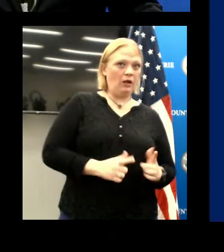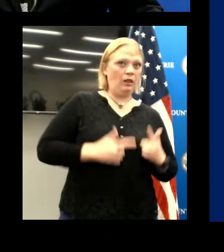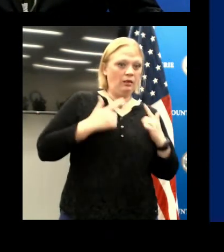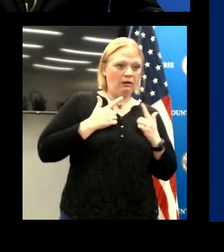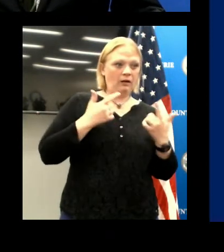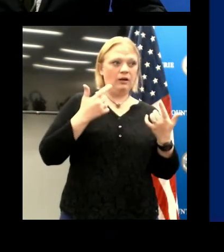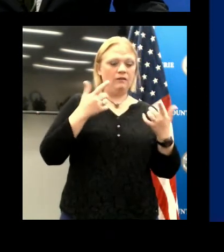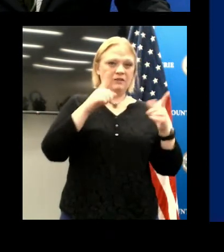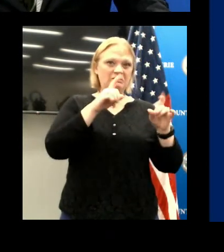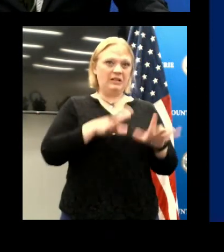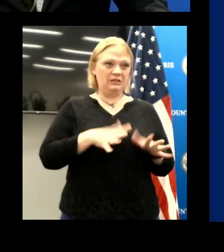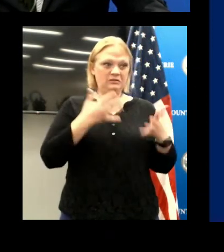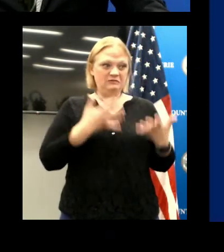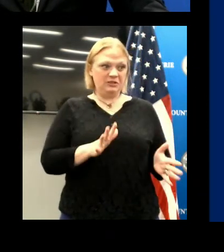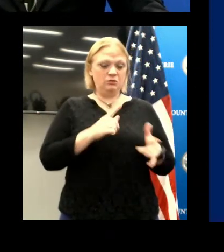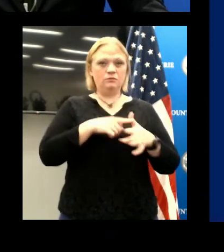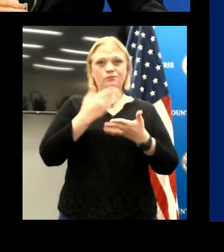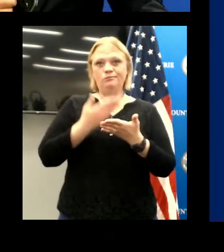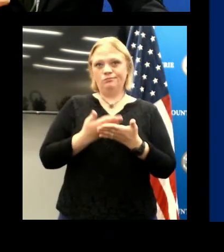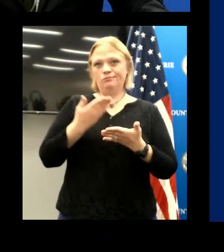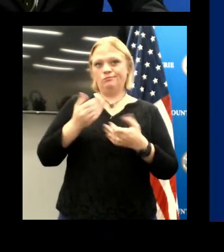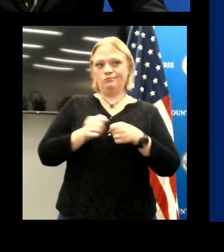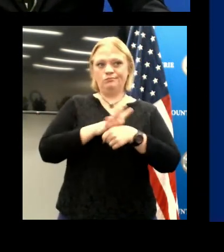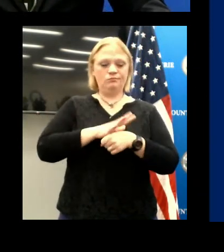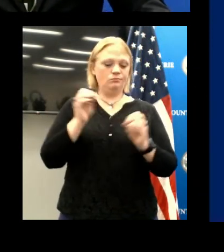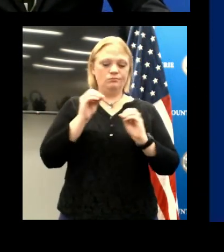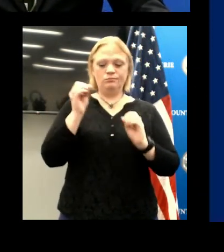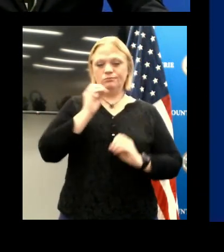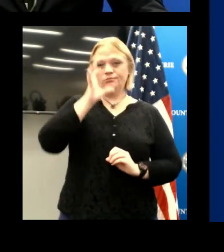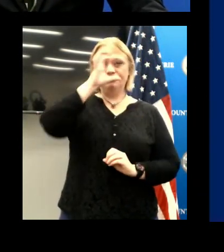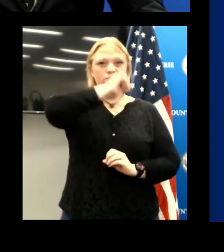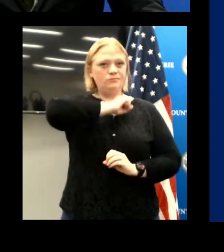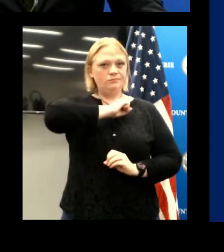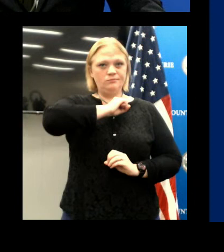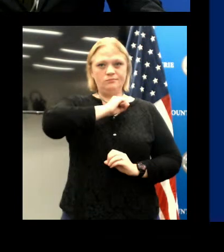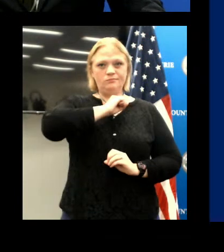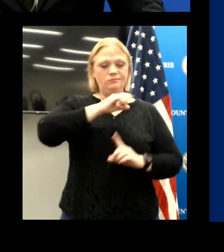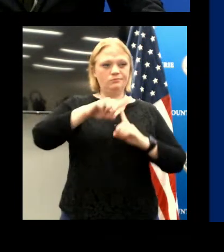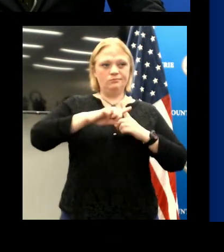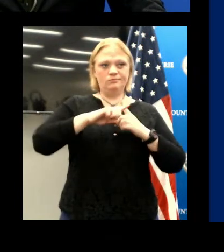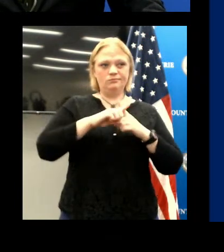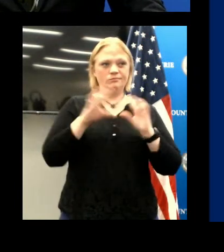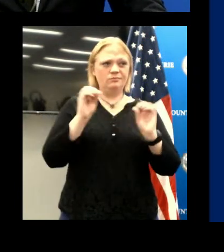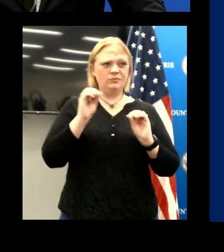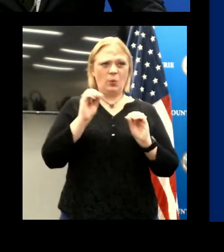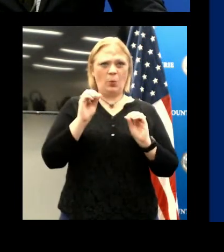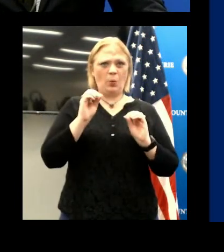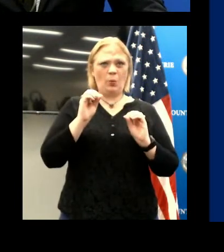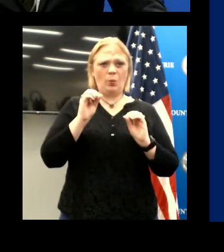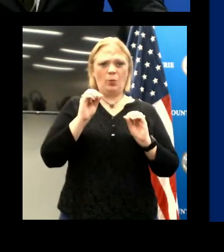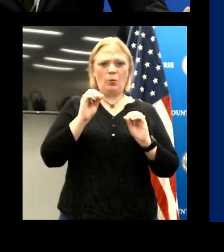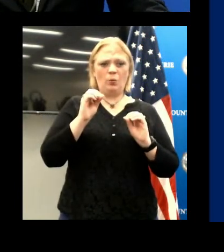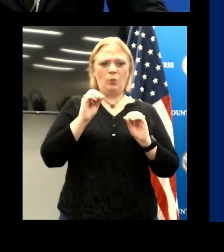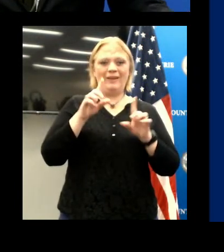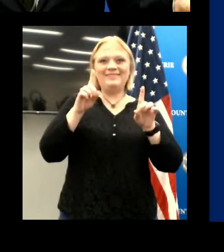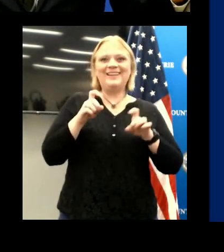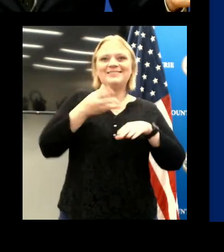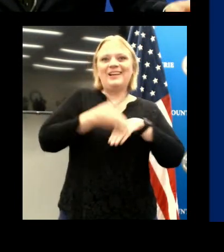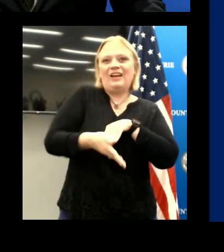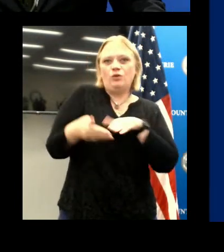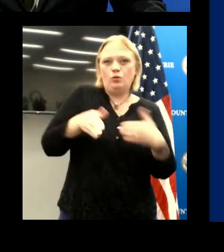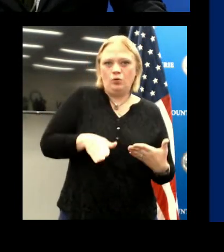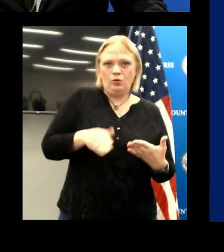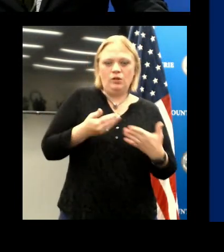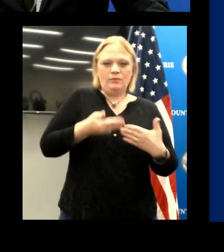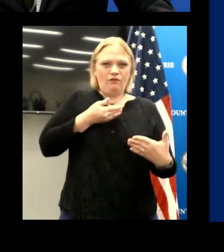had a test done that proved that they were COVID-19. There are no presumed positive cases, and there are no post-mortem cases. These are all